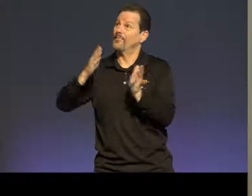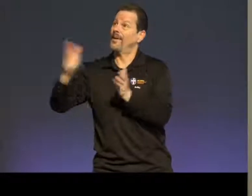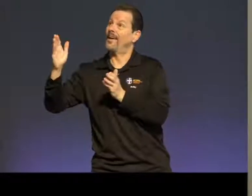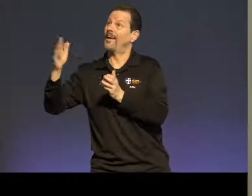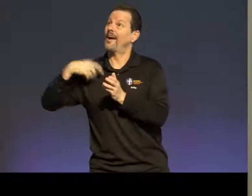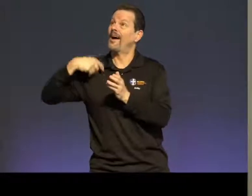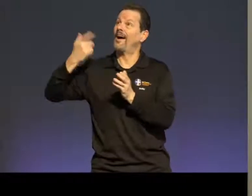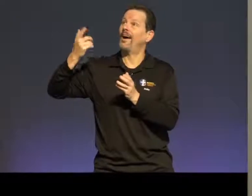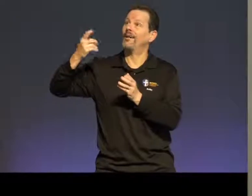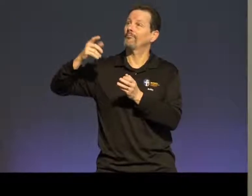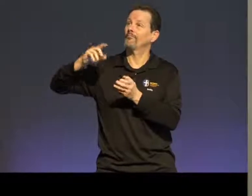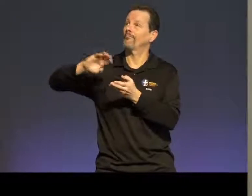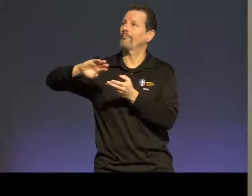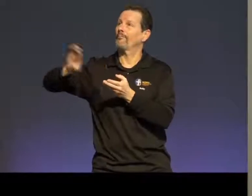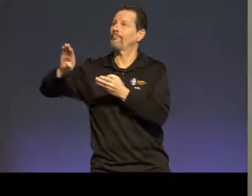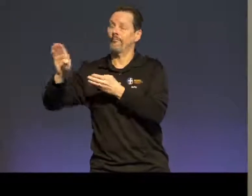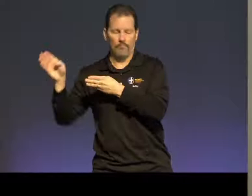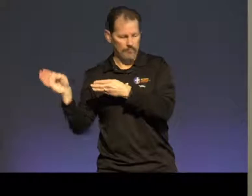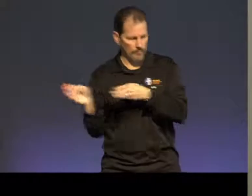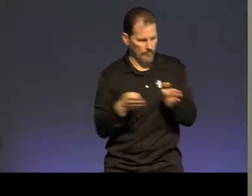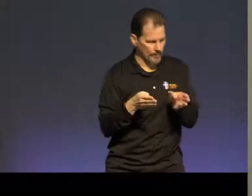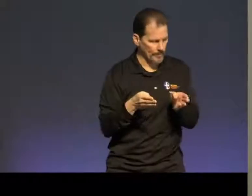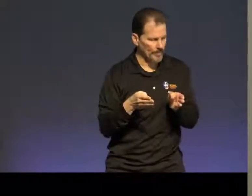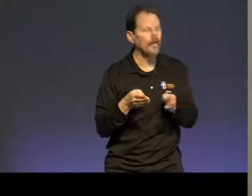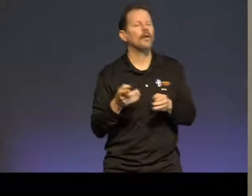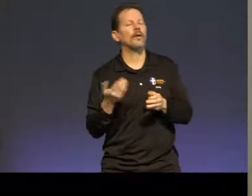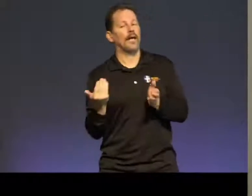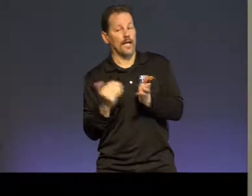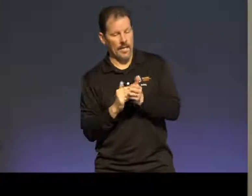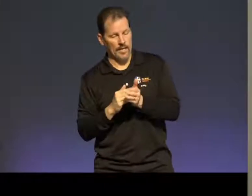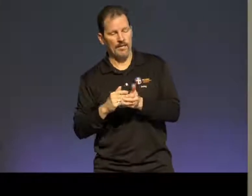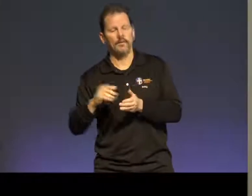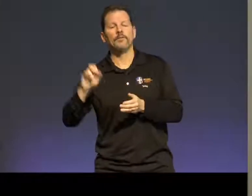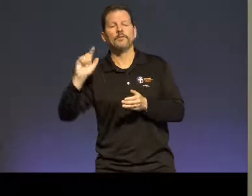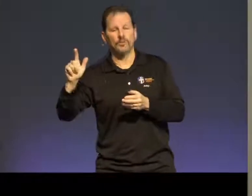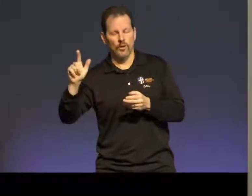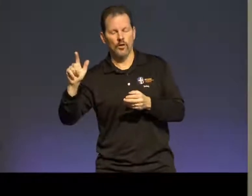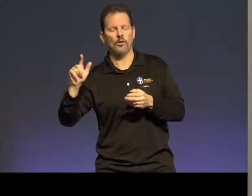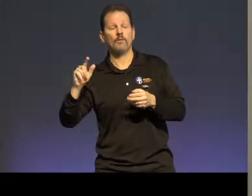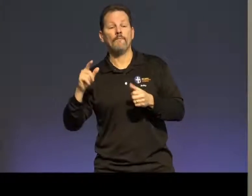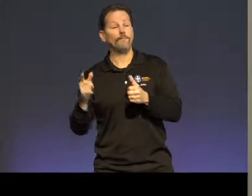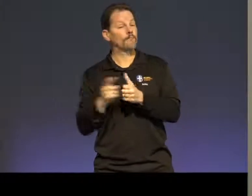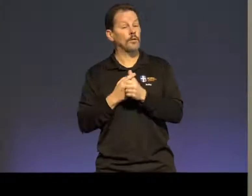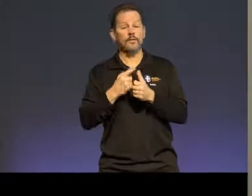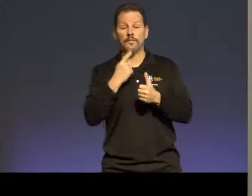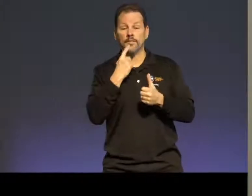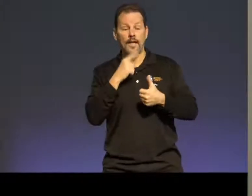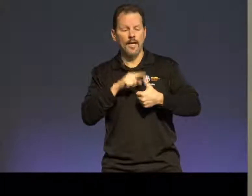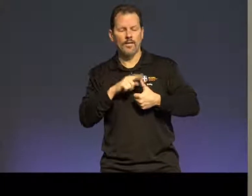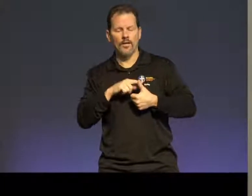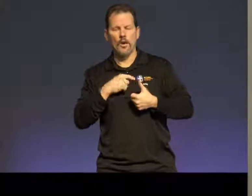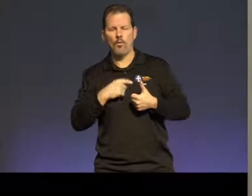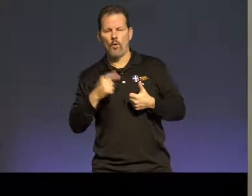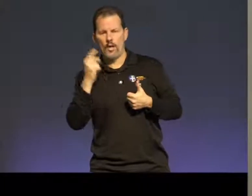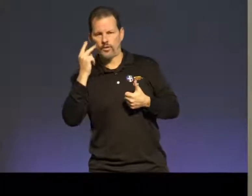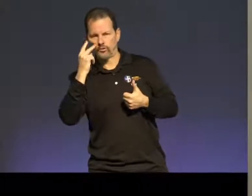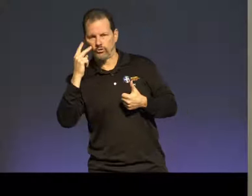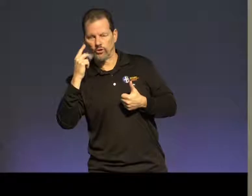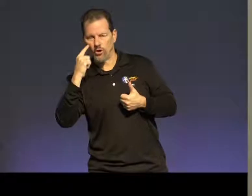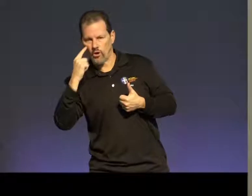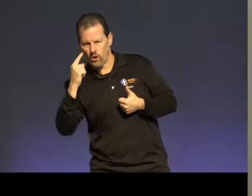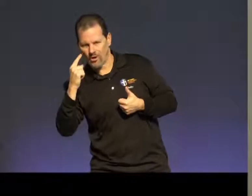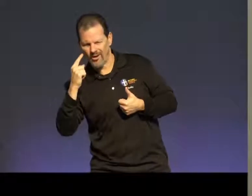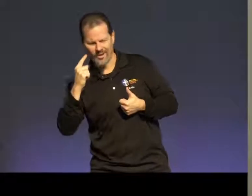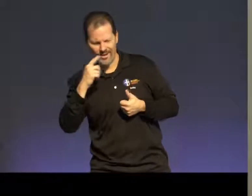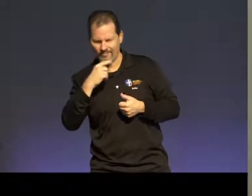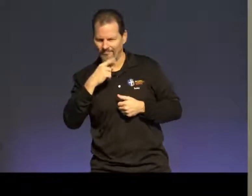Saul says, when I saw, the people were scattered. Now understand, it's an interesting cycle of events, because when Saul was called to be king, he hid in the